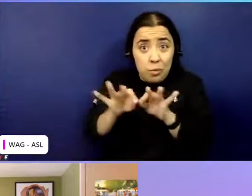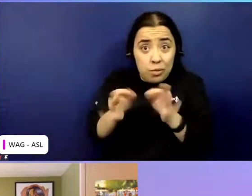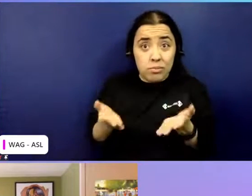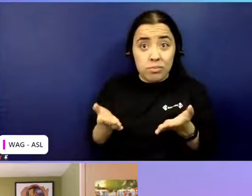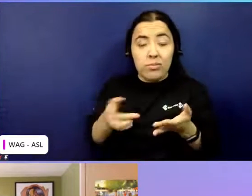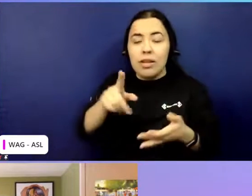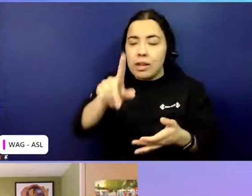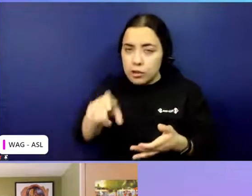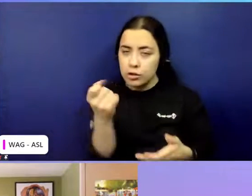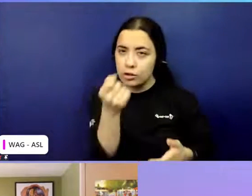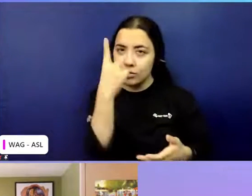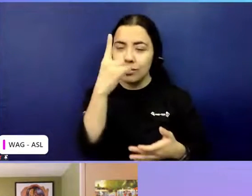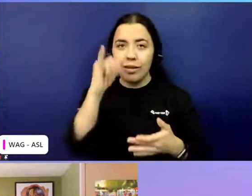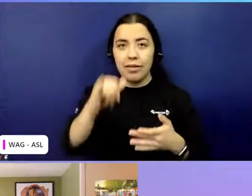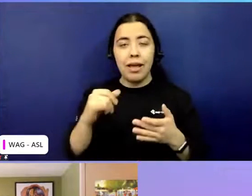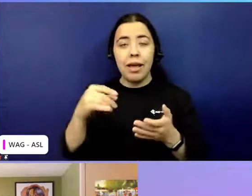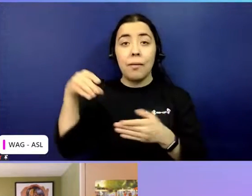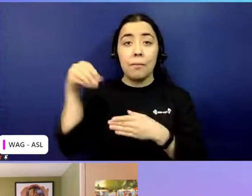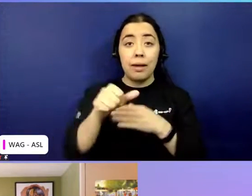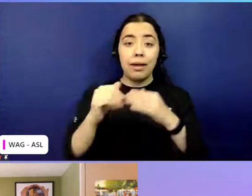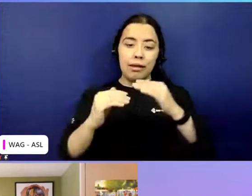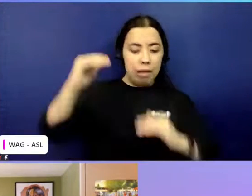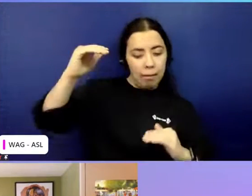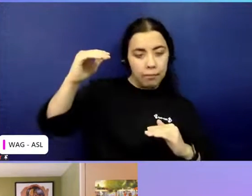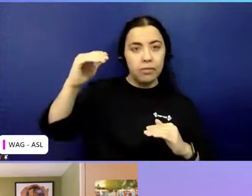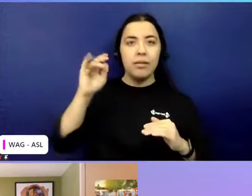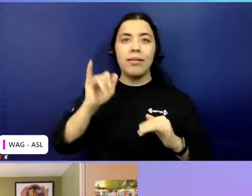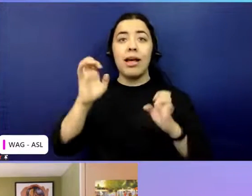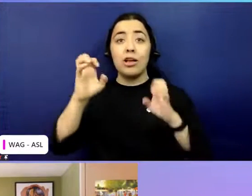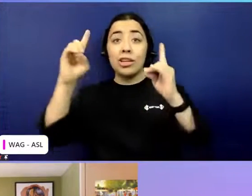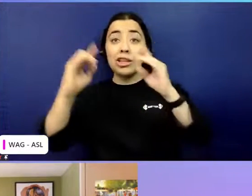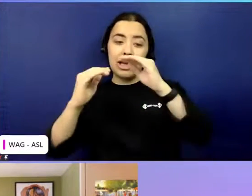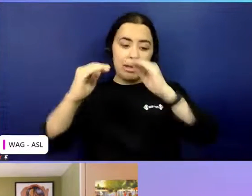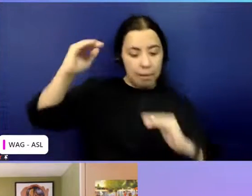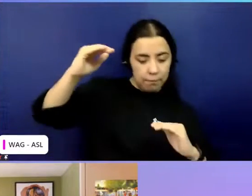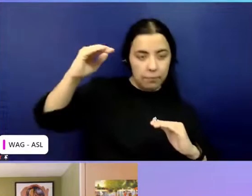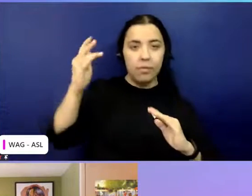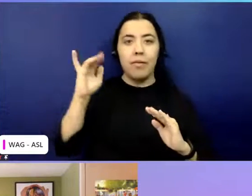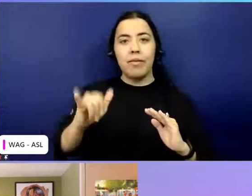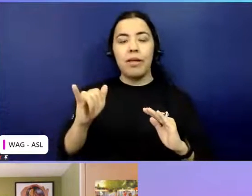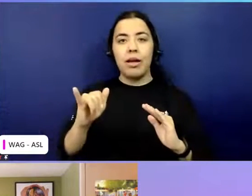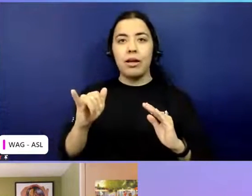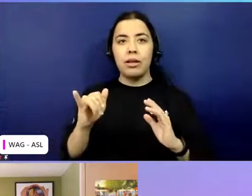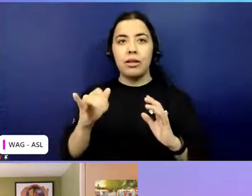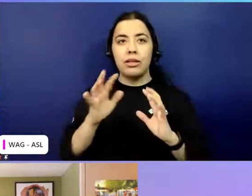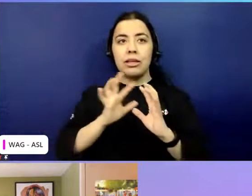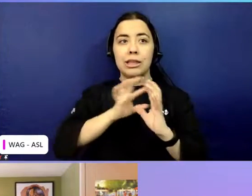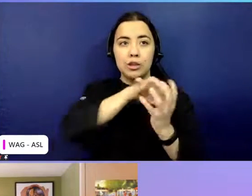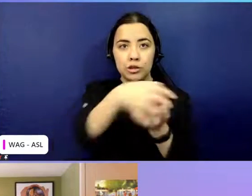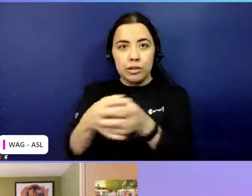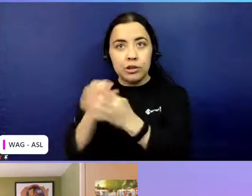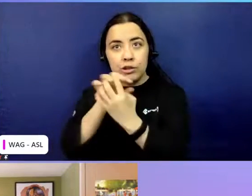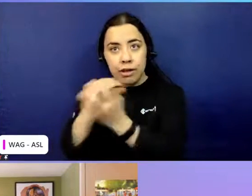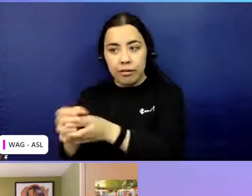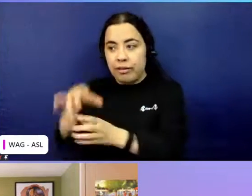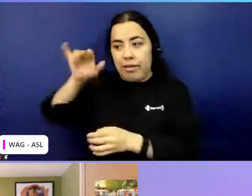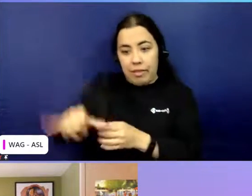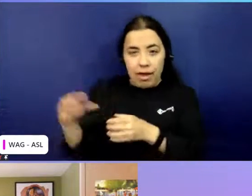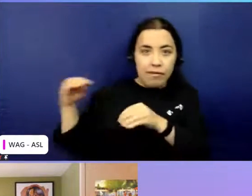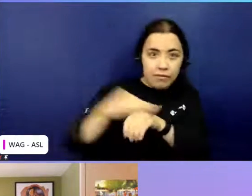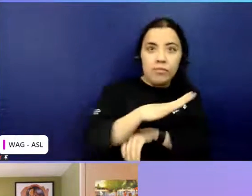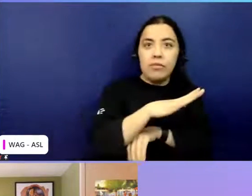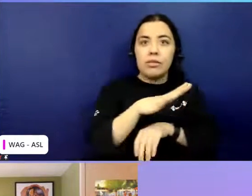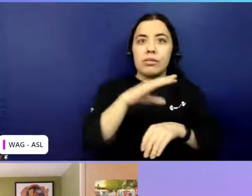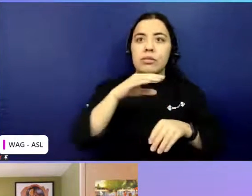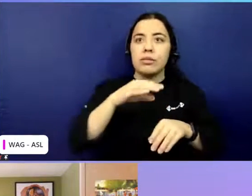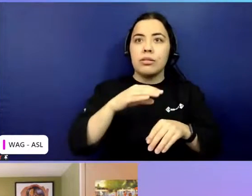gap, the education gap, the role that intersectionality plays. I in the deck, or sorry,